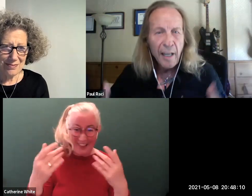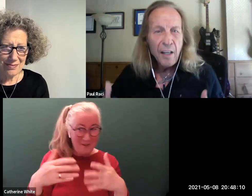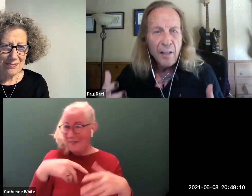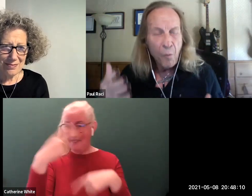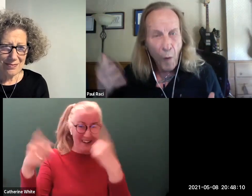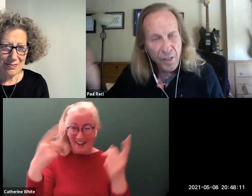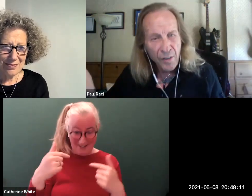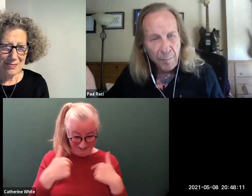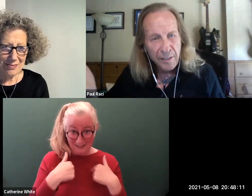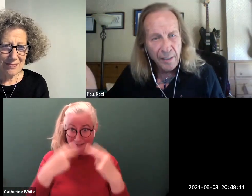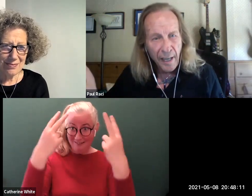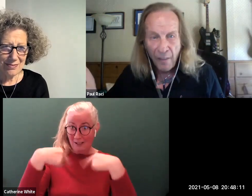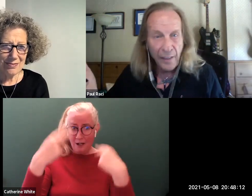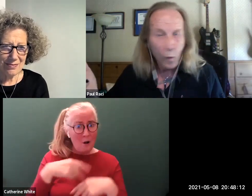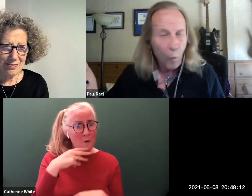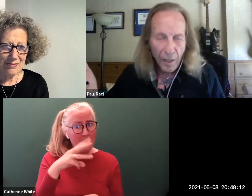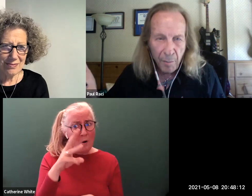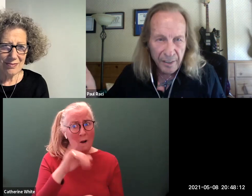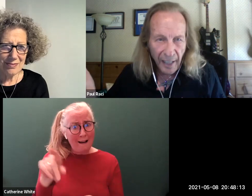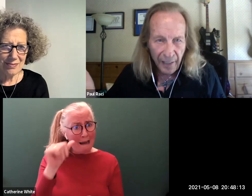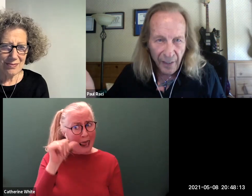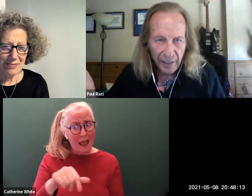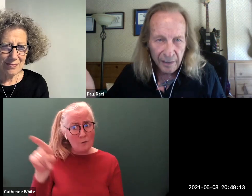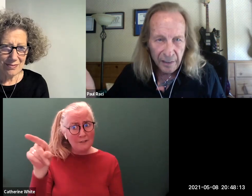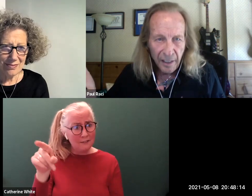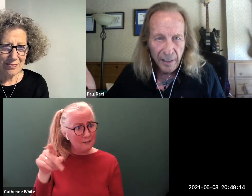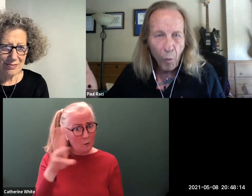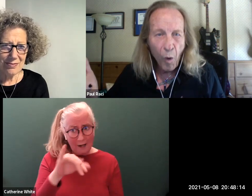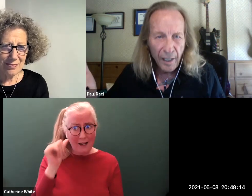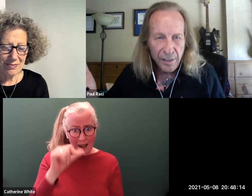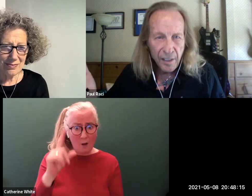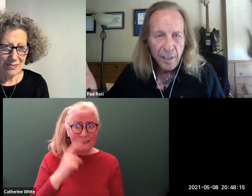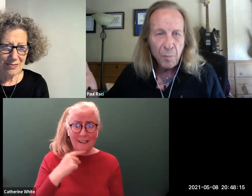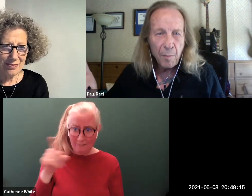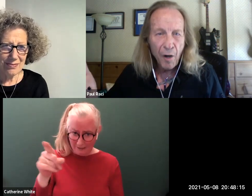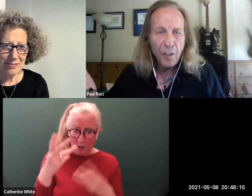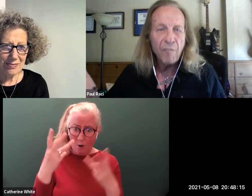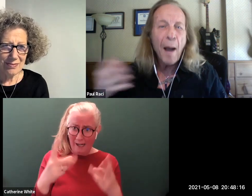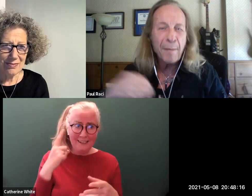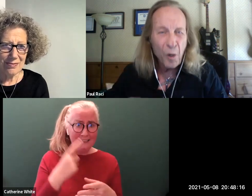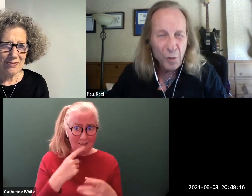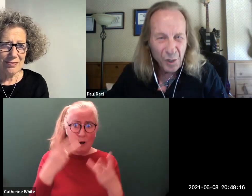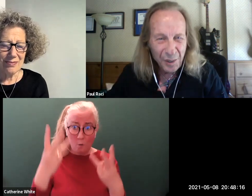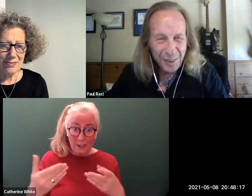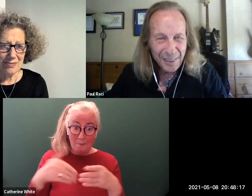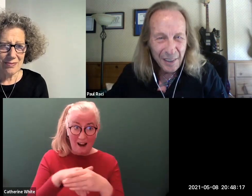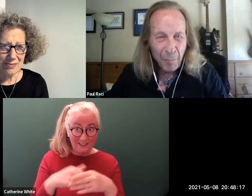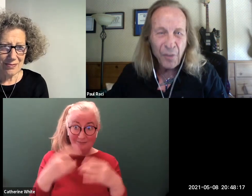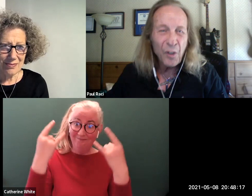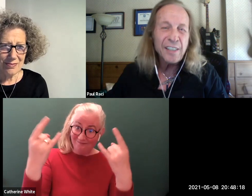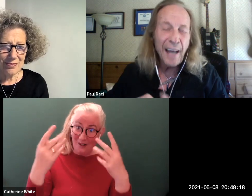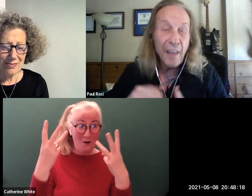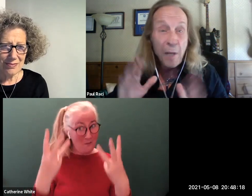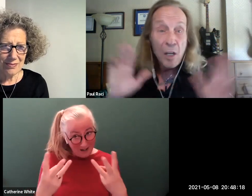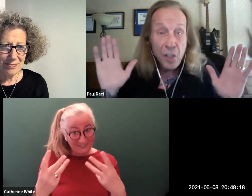on. Why should they be denied that? They don't want to be denied that. They want to be part of pop culture, but